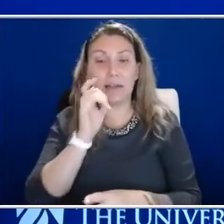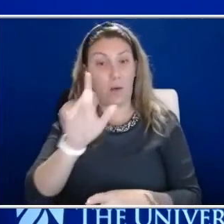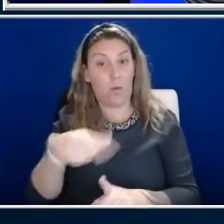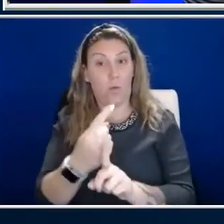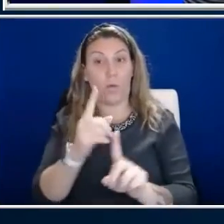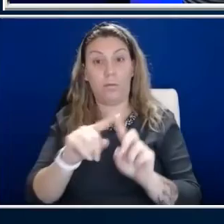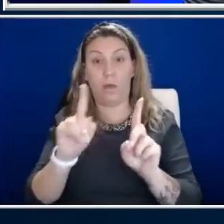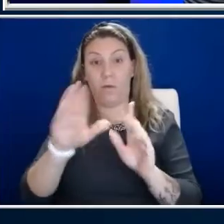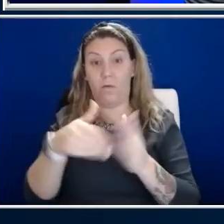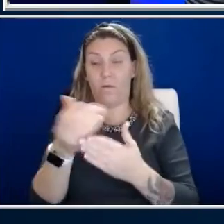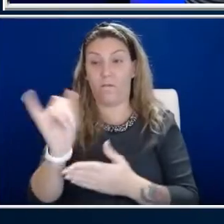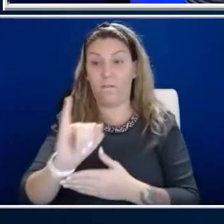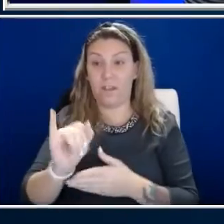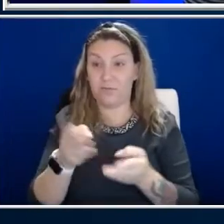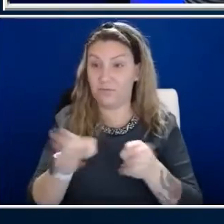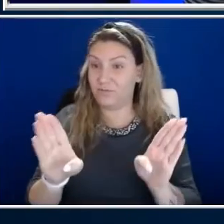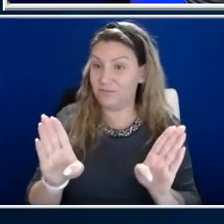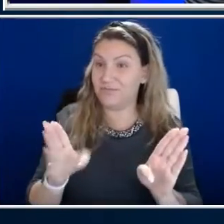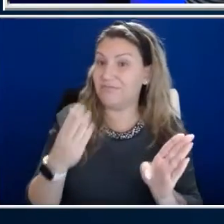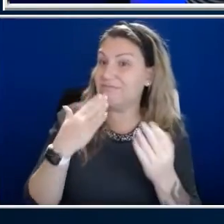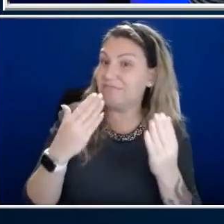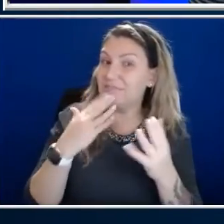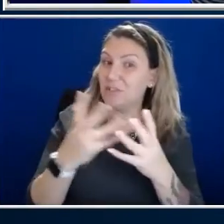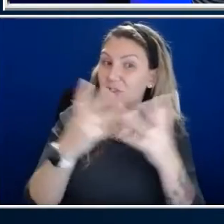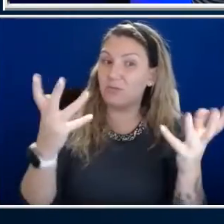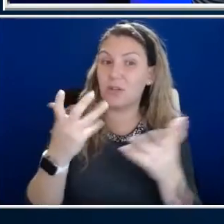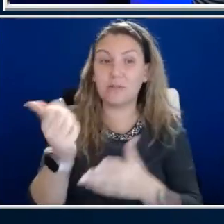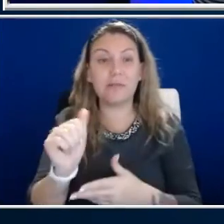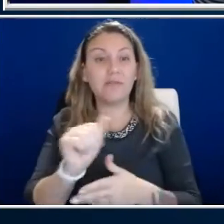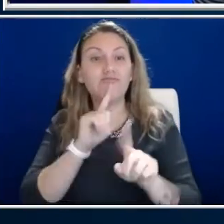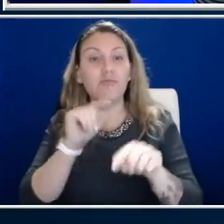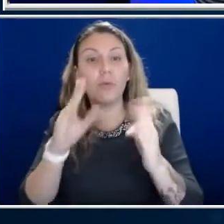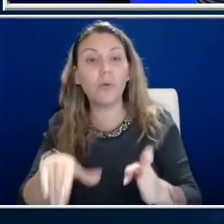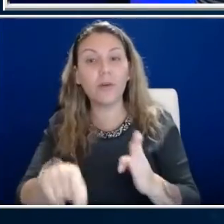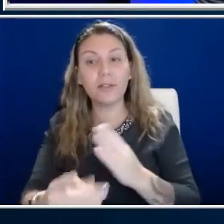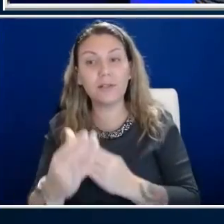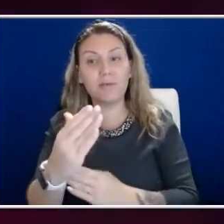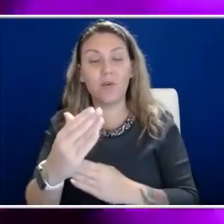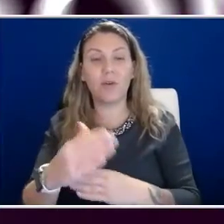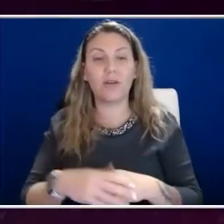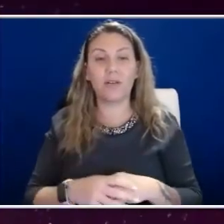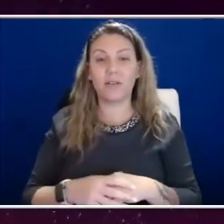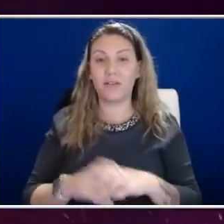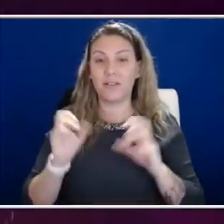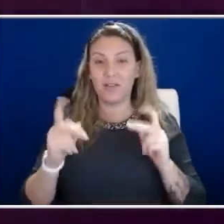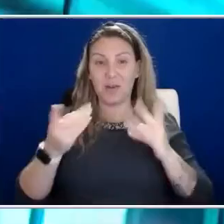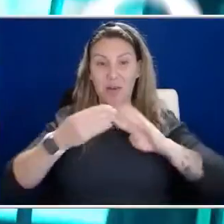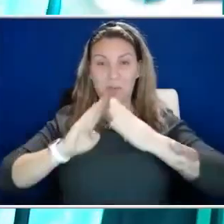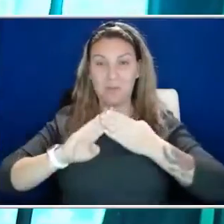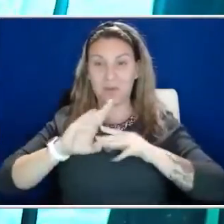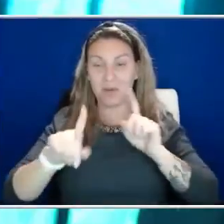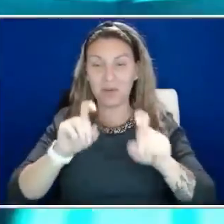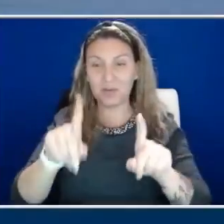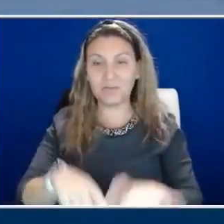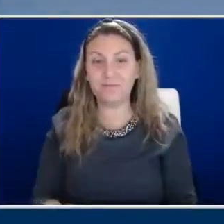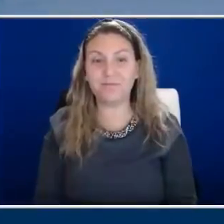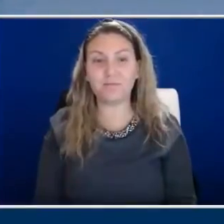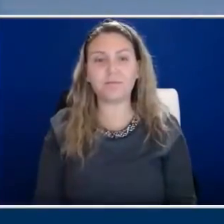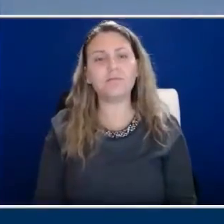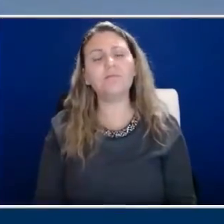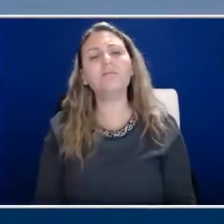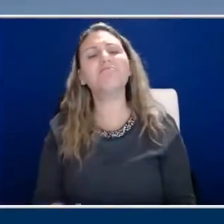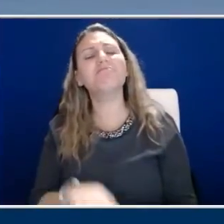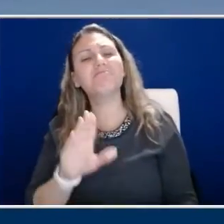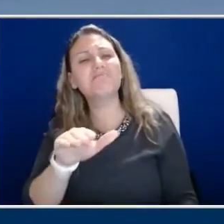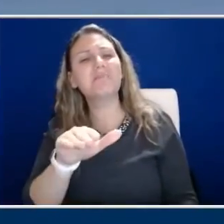general. Doc Hawk, thank you so much. Any reporters on the line today? Let's get to our community. Dr. Bhavsar, Lisa wants to know, how do